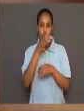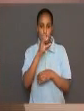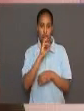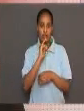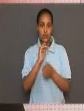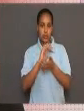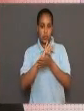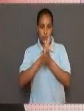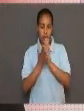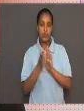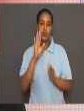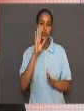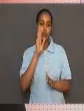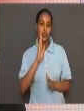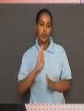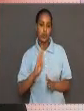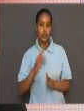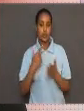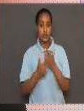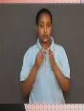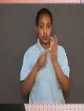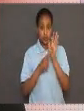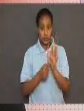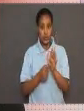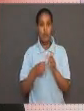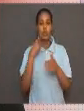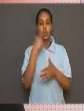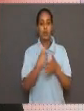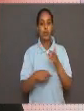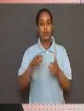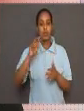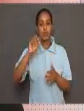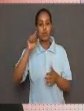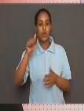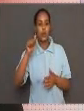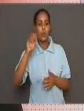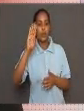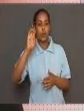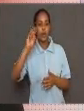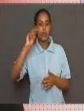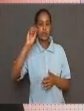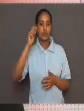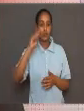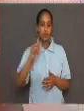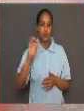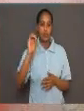blue. This shows us that the product sodium benzoate is